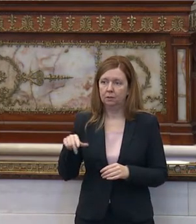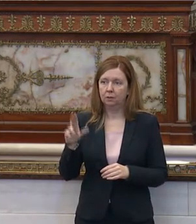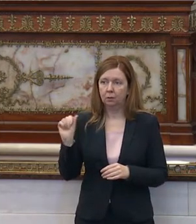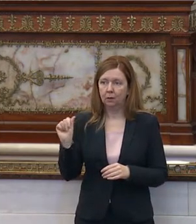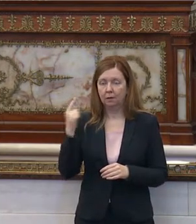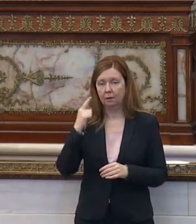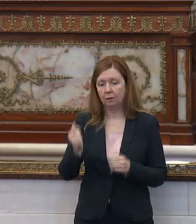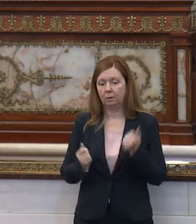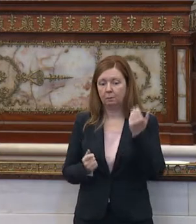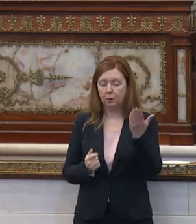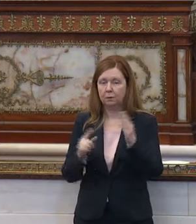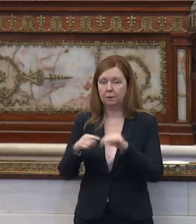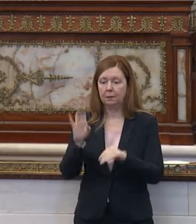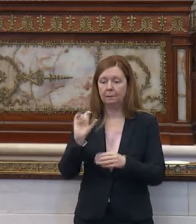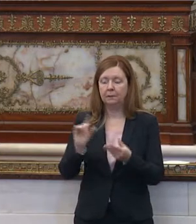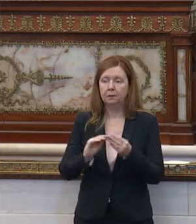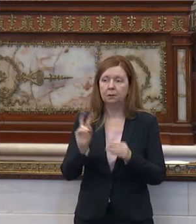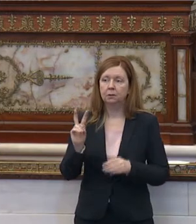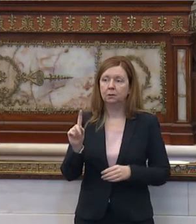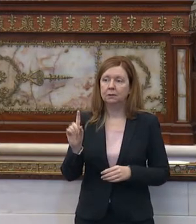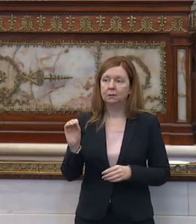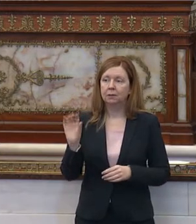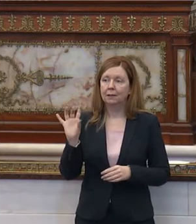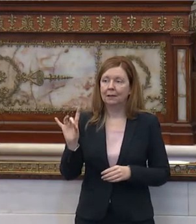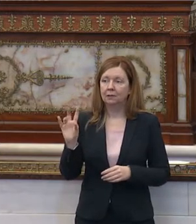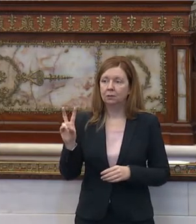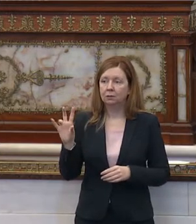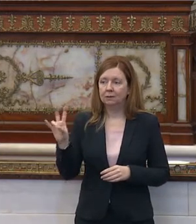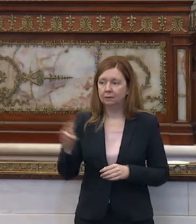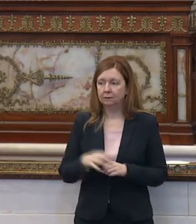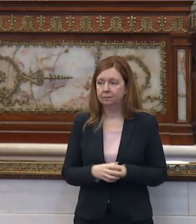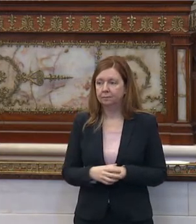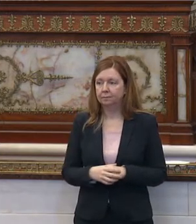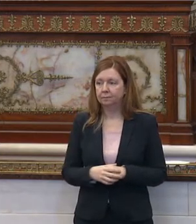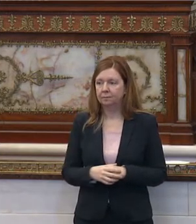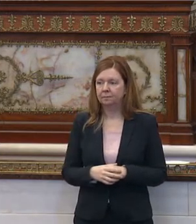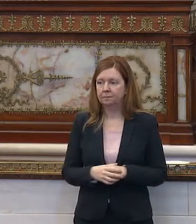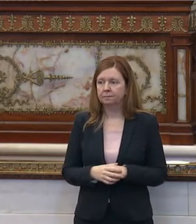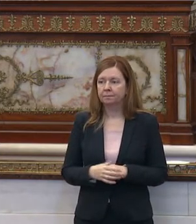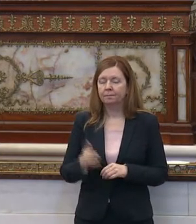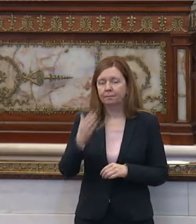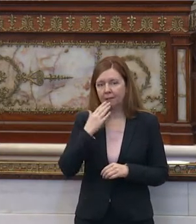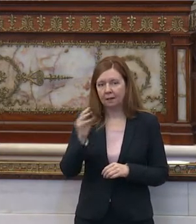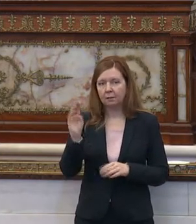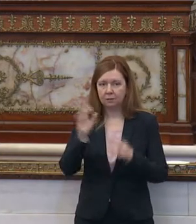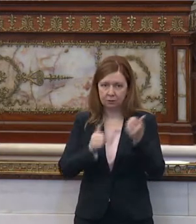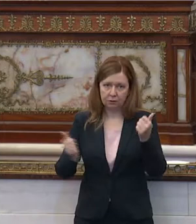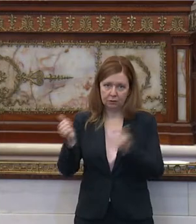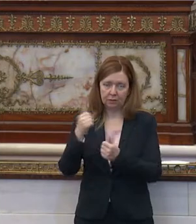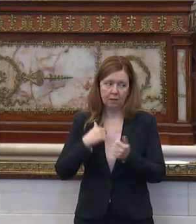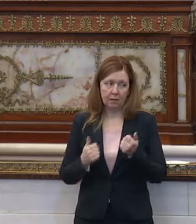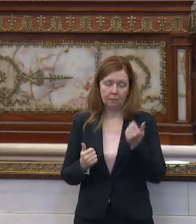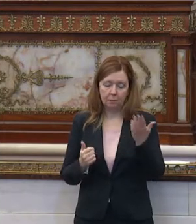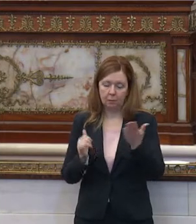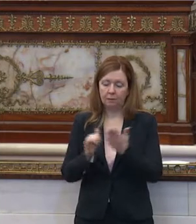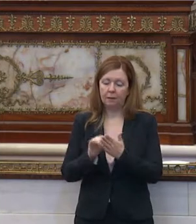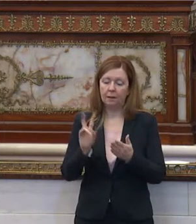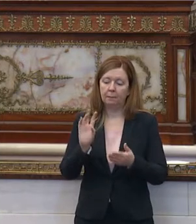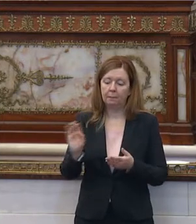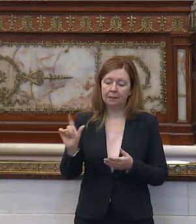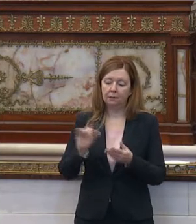Squilla for a motion regarding Bill Number 210827. Thank you, Mr. Chair. I move the Bill Number